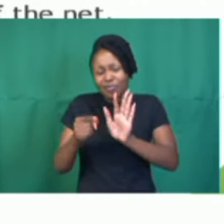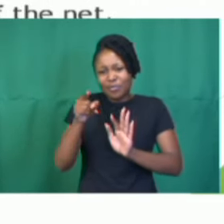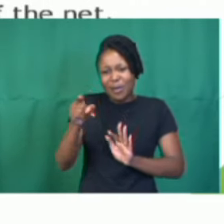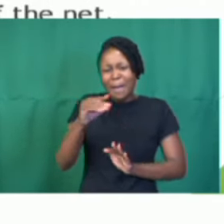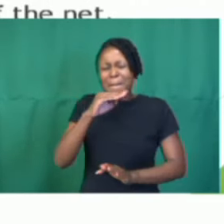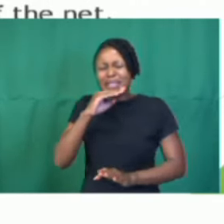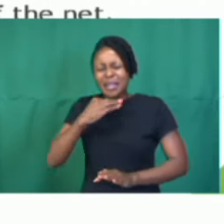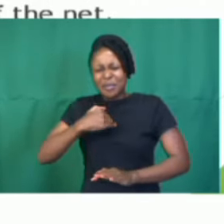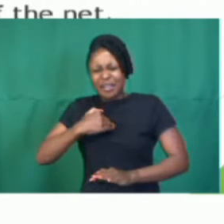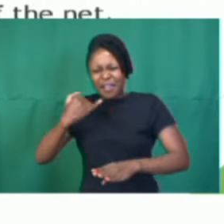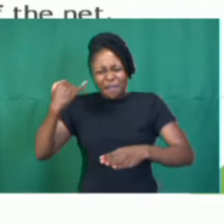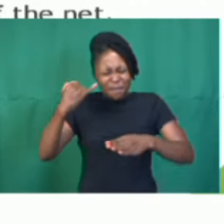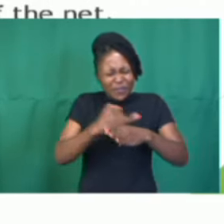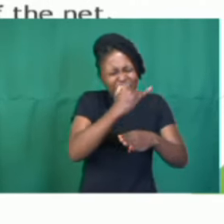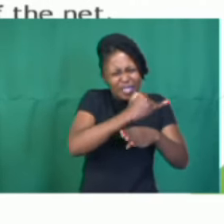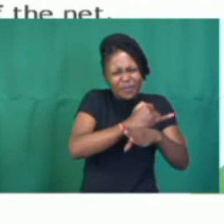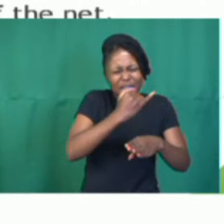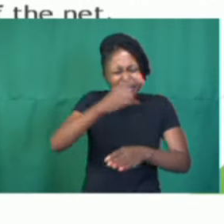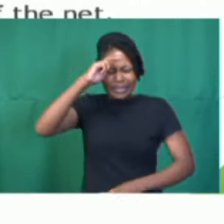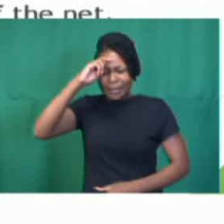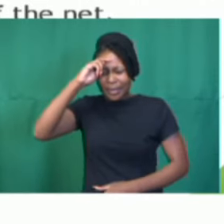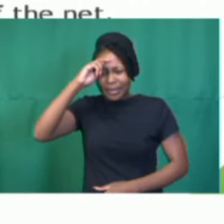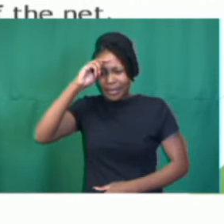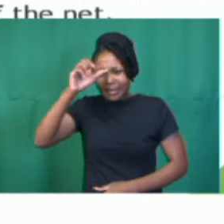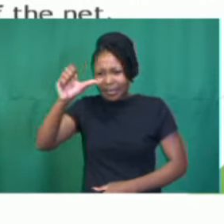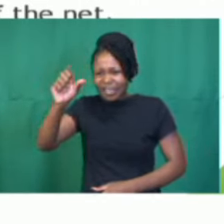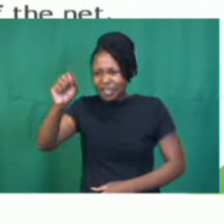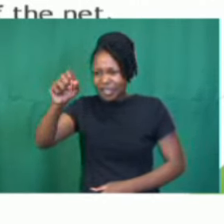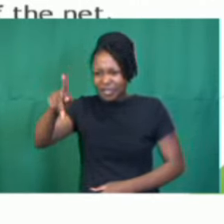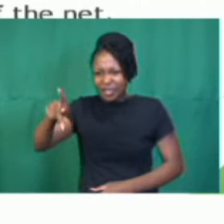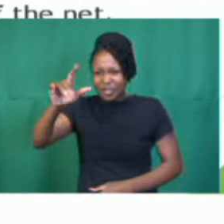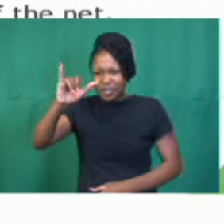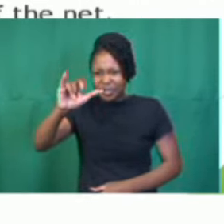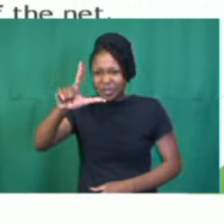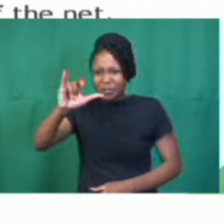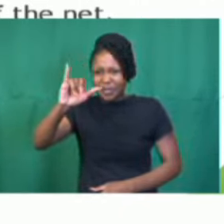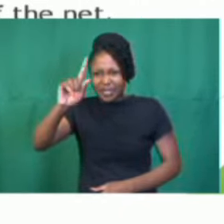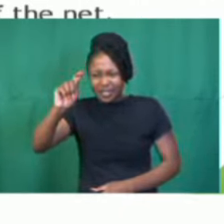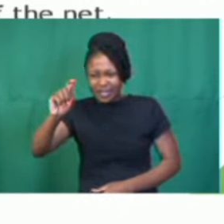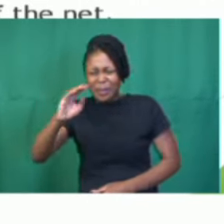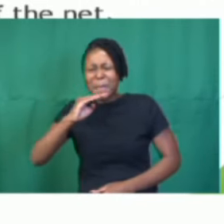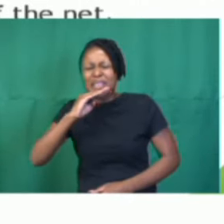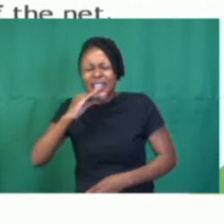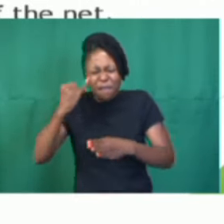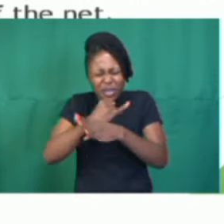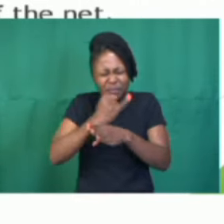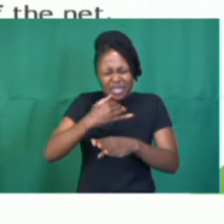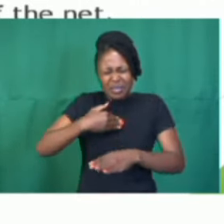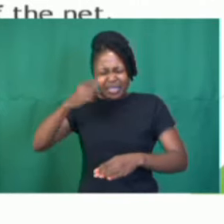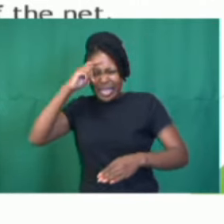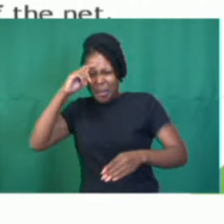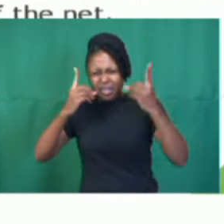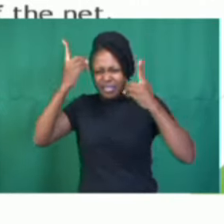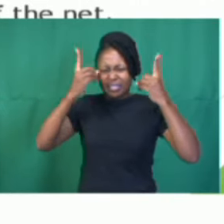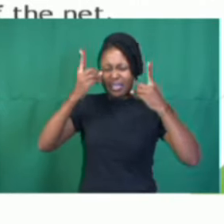made at a snap of the fingers. It means it was made very quickly. Okay,